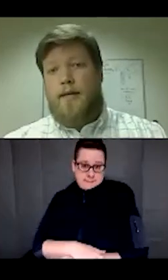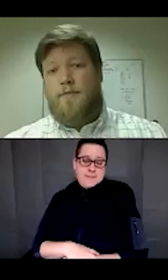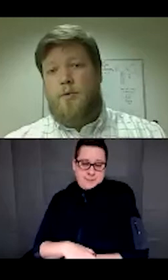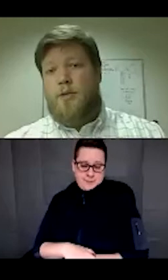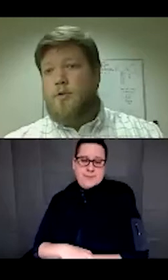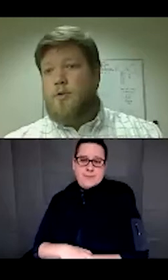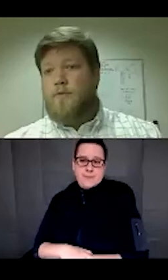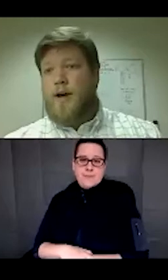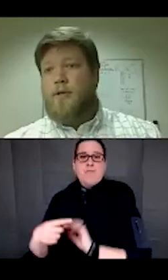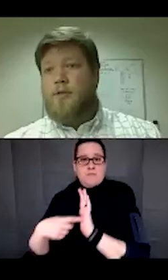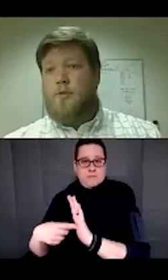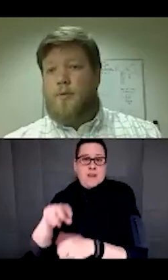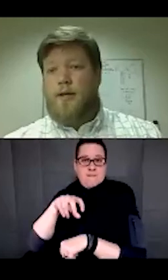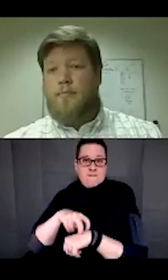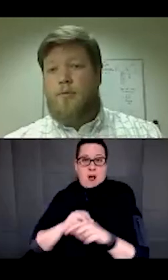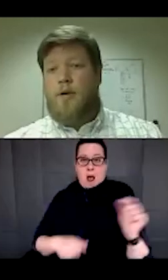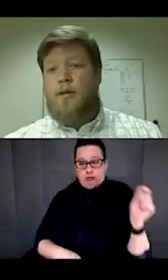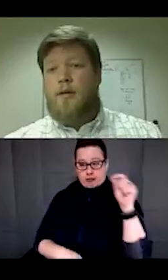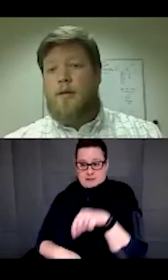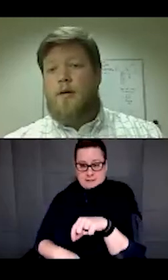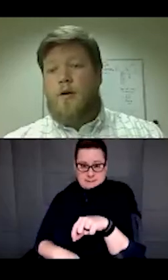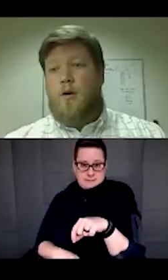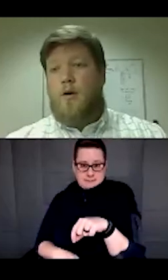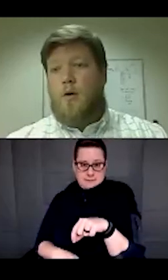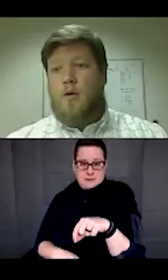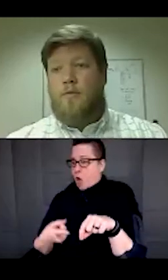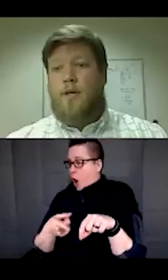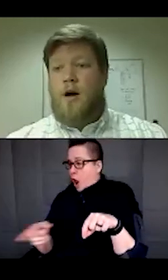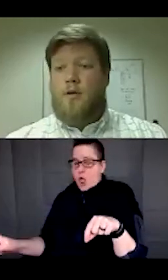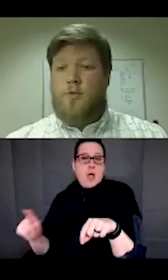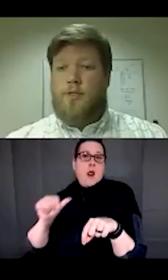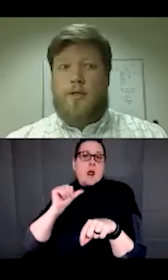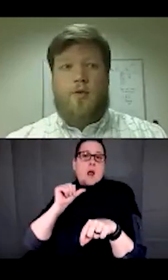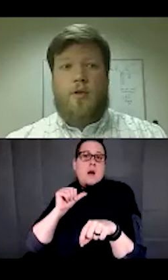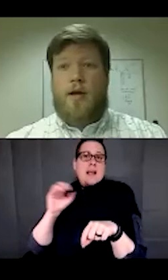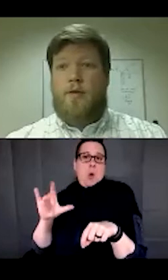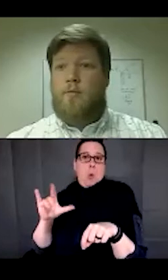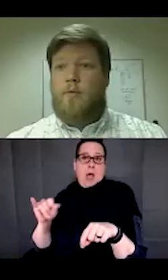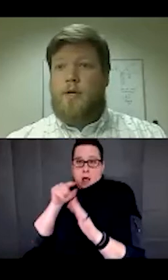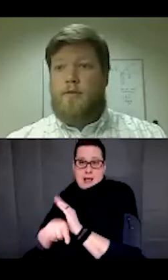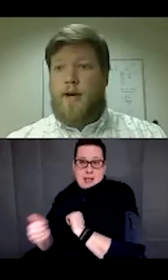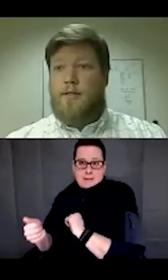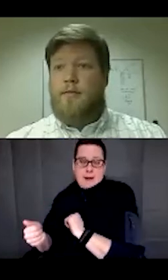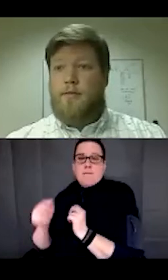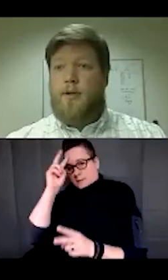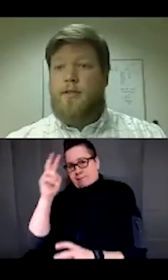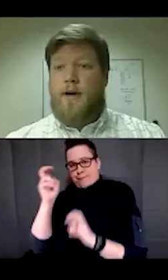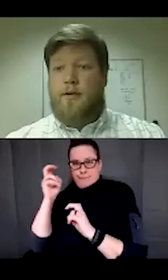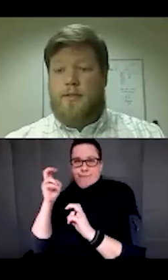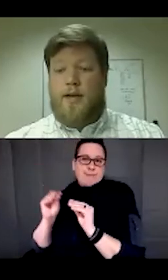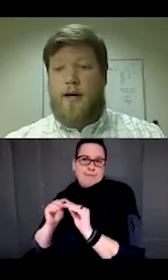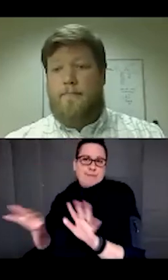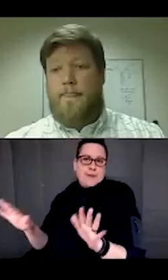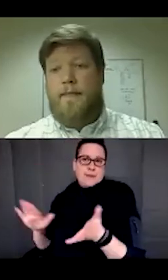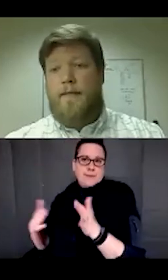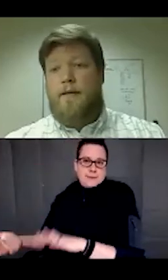happens is if you introduce a virus to a random point, all of the non-altruistic E. coli will get infected, spread the virus,